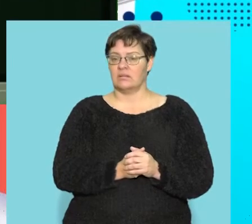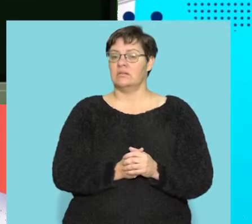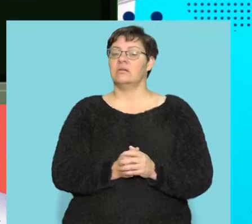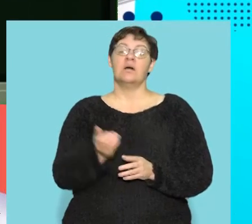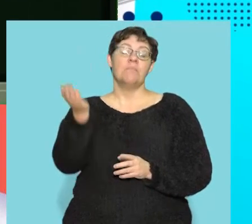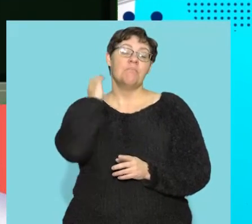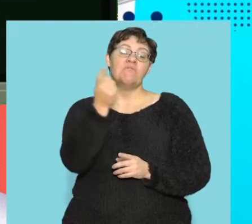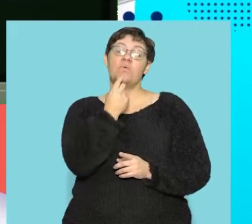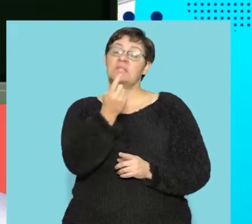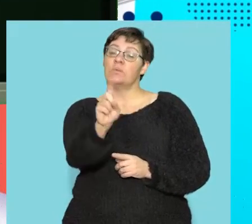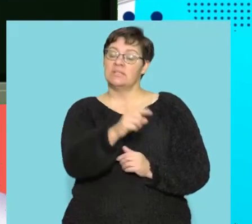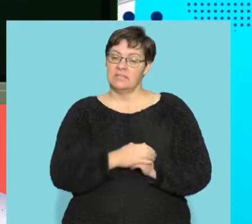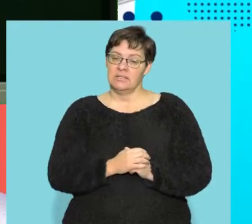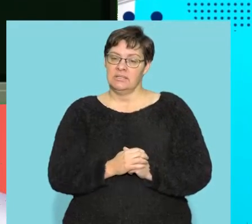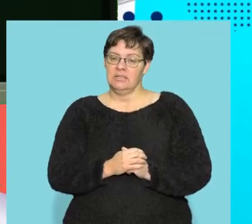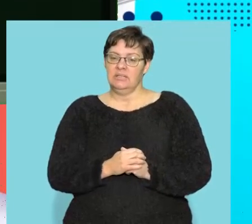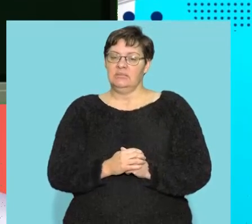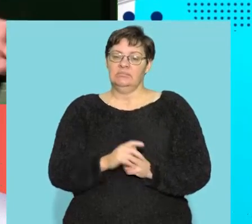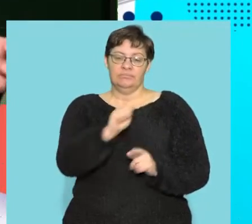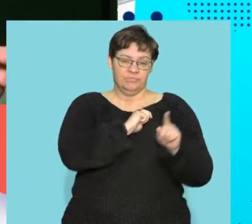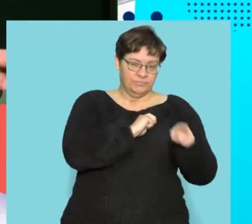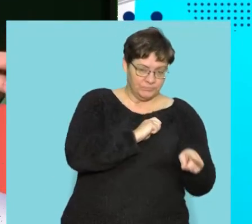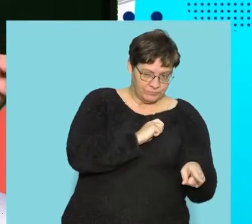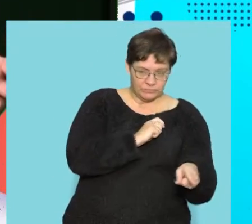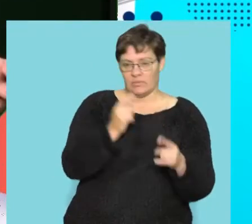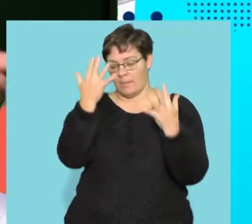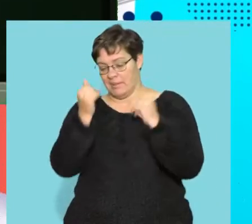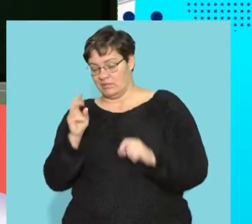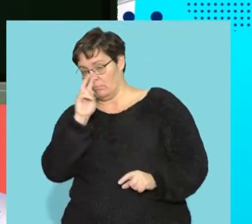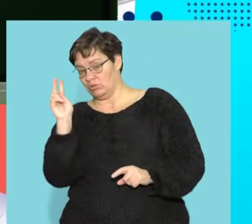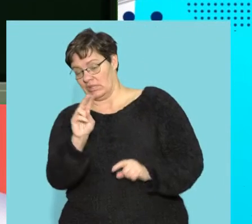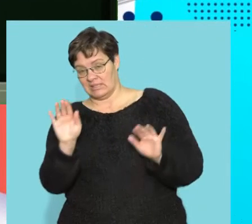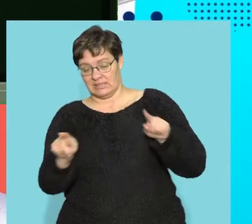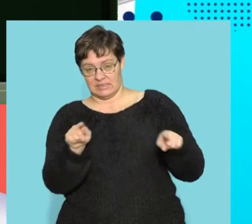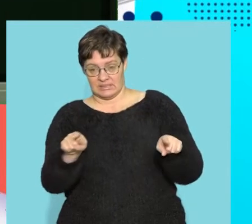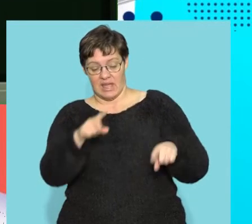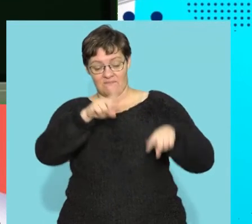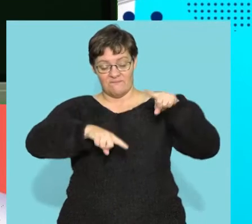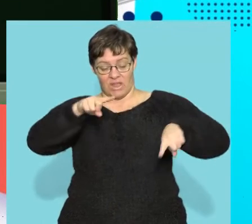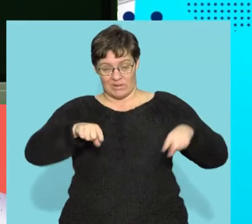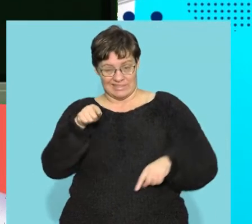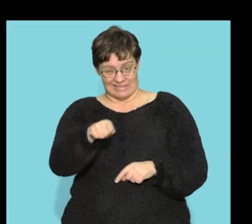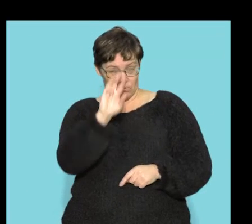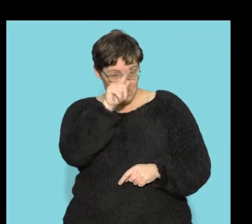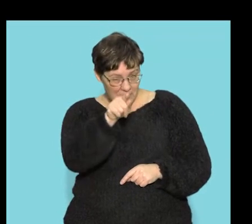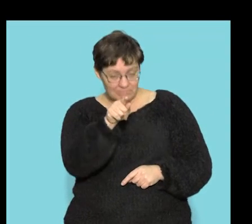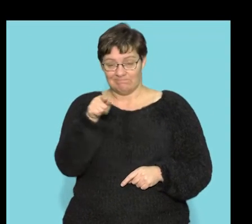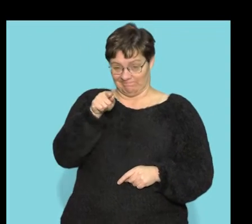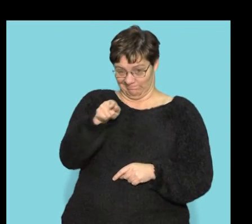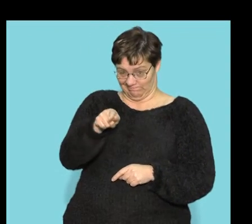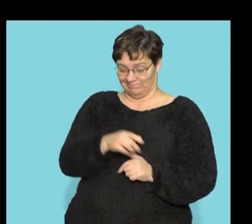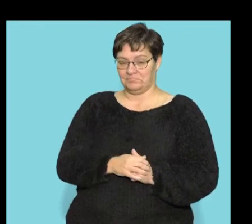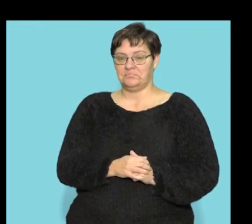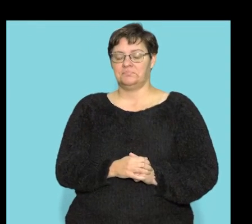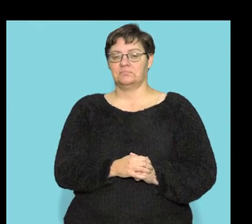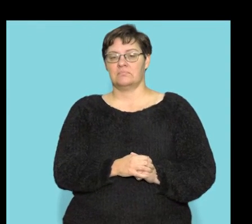to earlier in the lesson? We said actual and projected variance. Here goes.